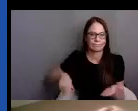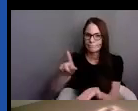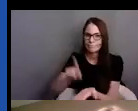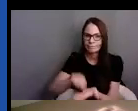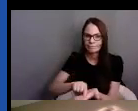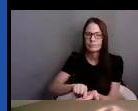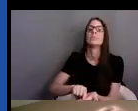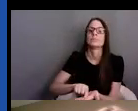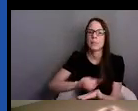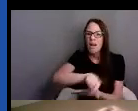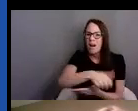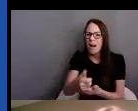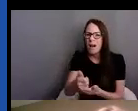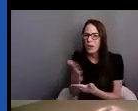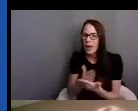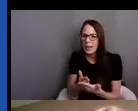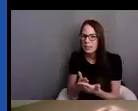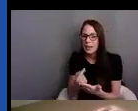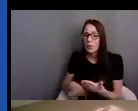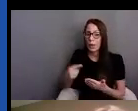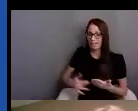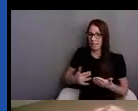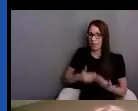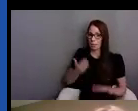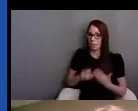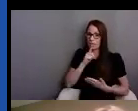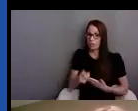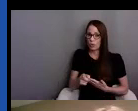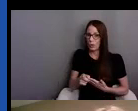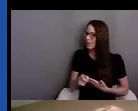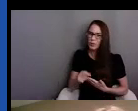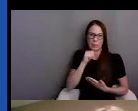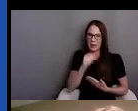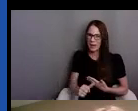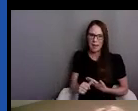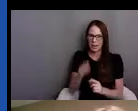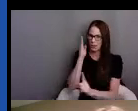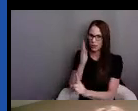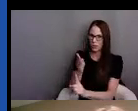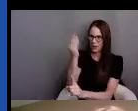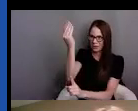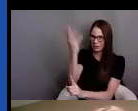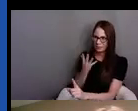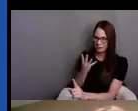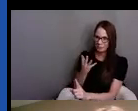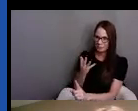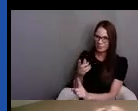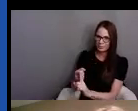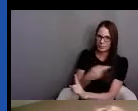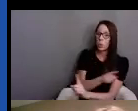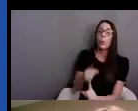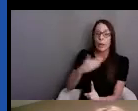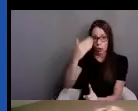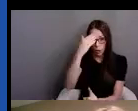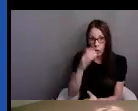what we believe might be true about this variant really come from indirect information. So we know that this India variant,